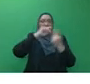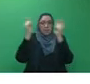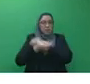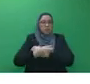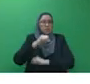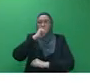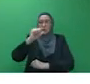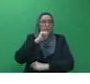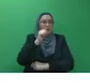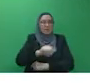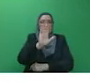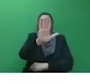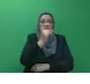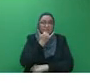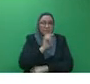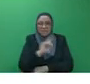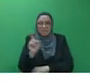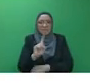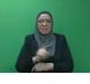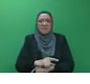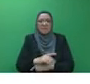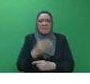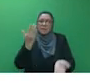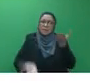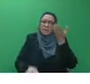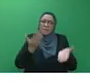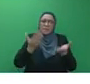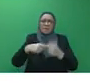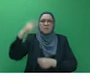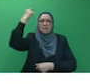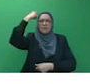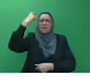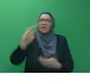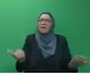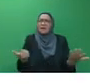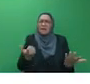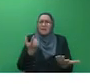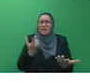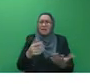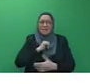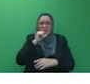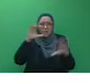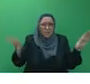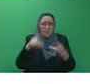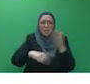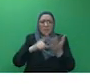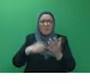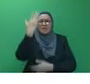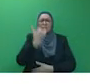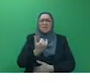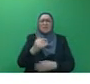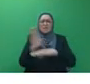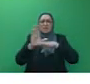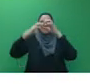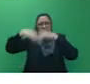uh and it's not your fault uh maybe you know you may think you know i didn't do anything to deserve this man i didn't do